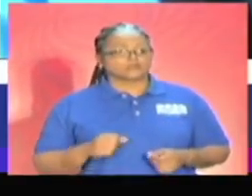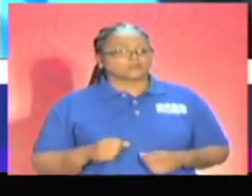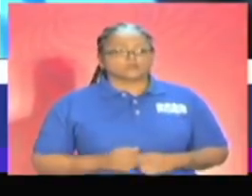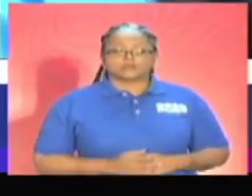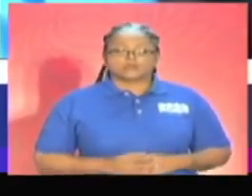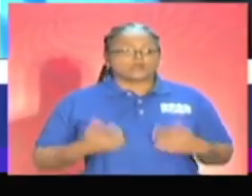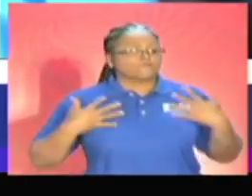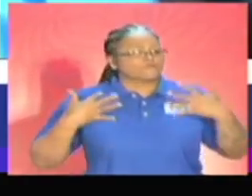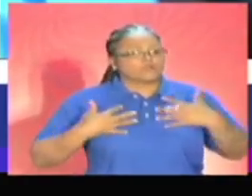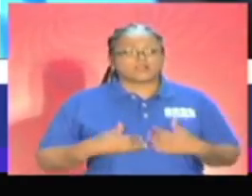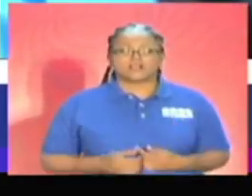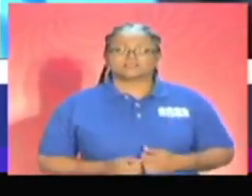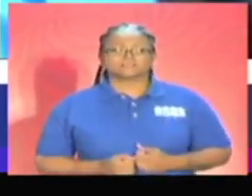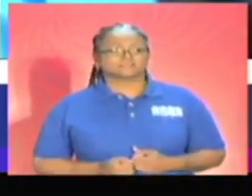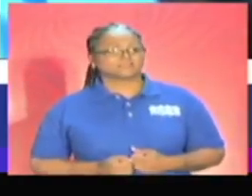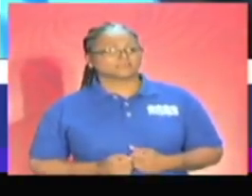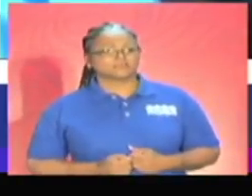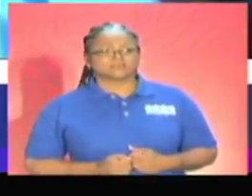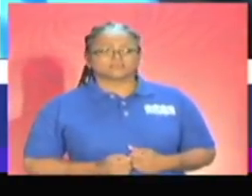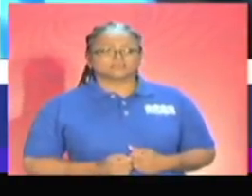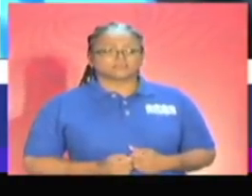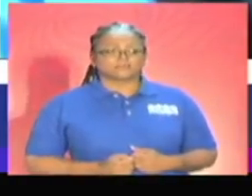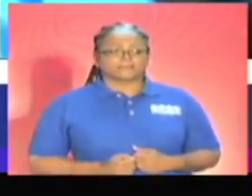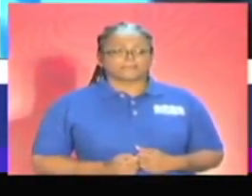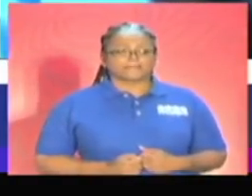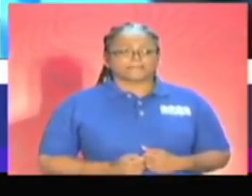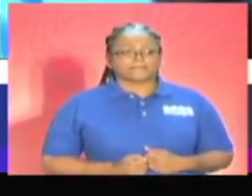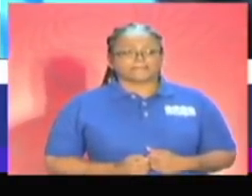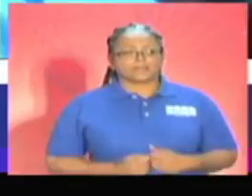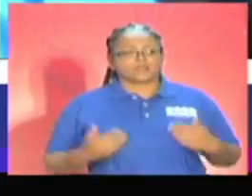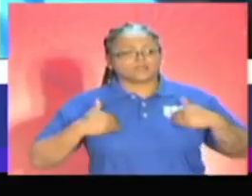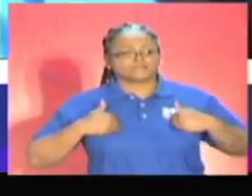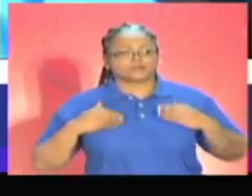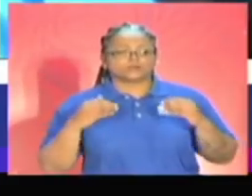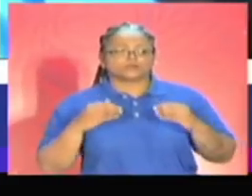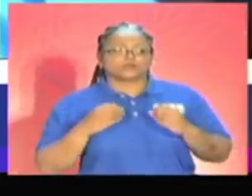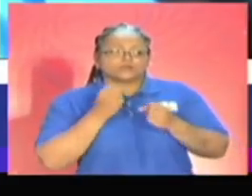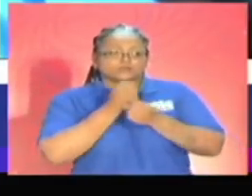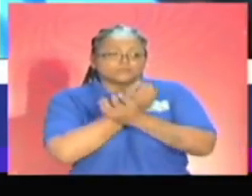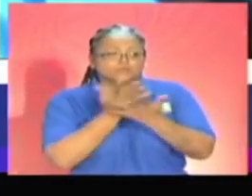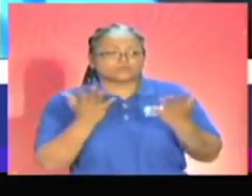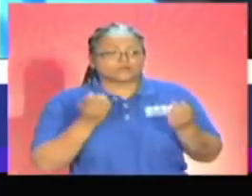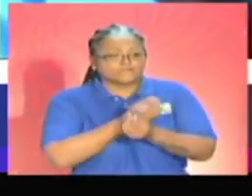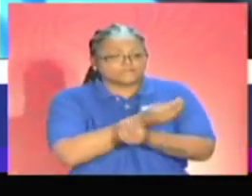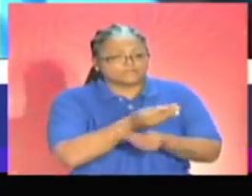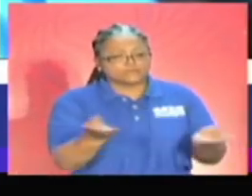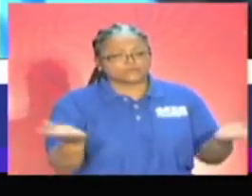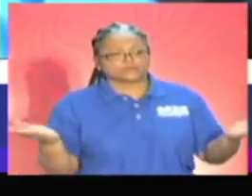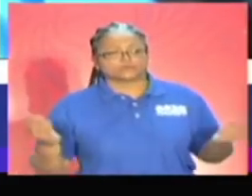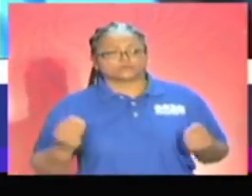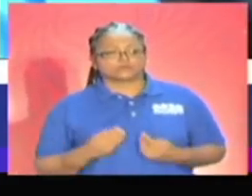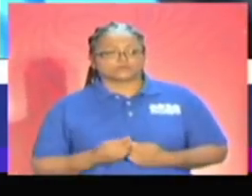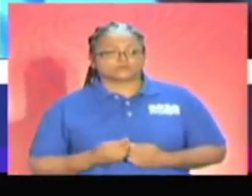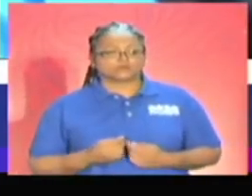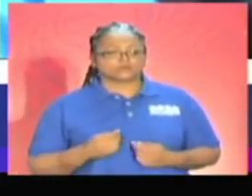the education continues, it will be interesting to hear more of possible side effects of the vaccines,